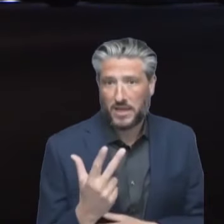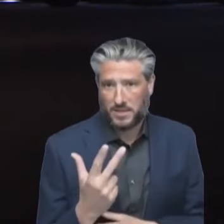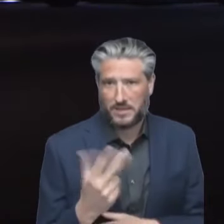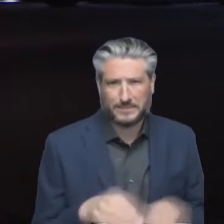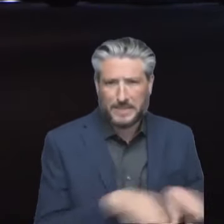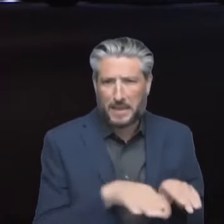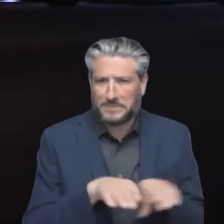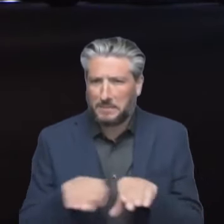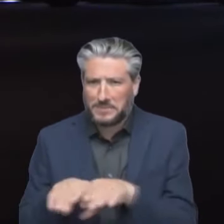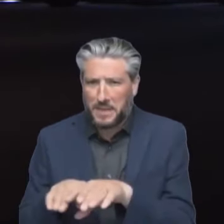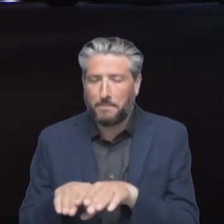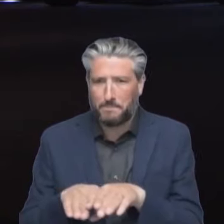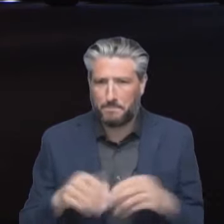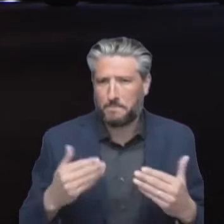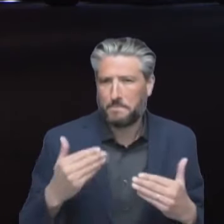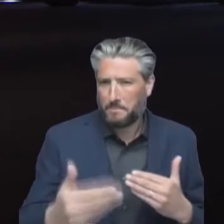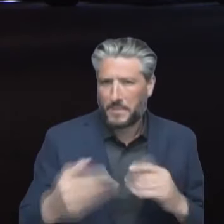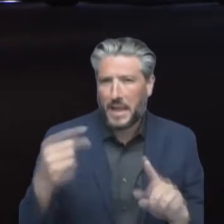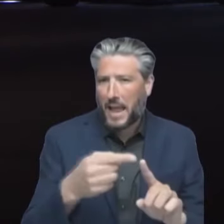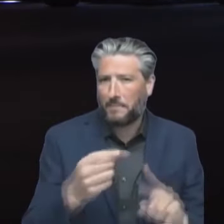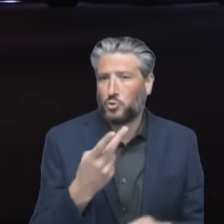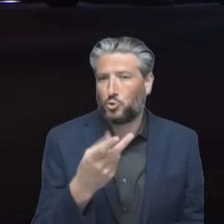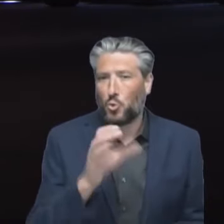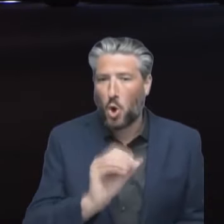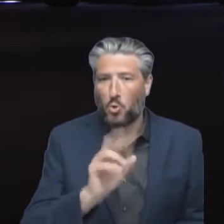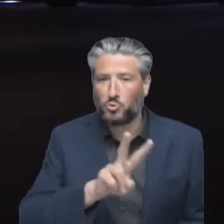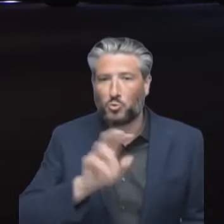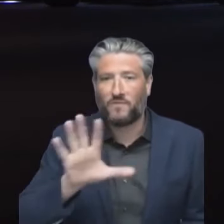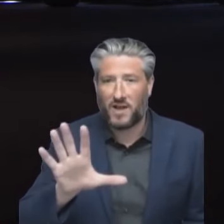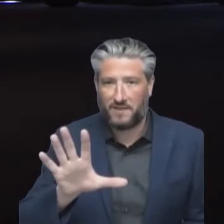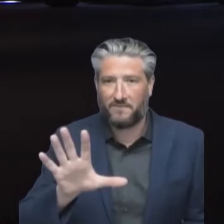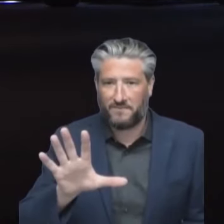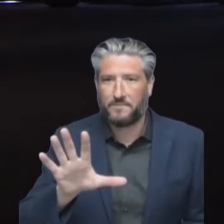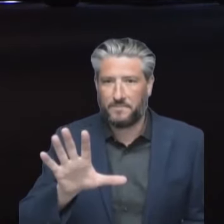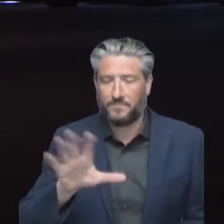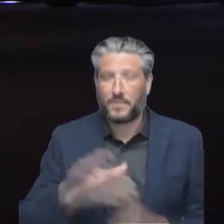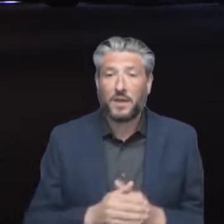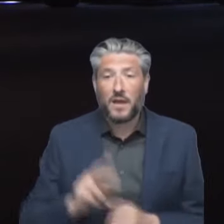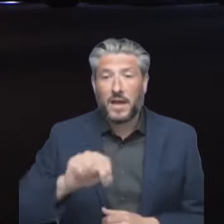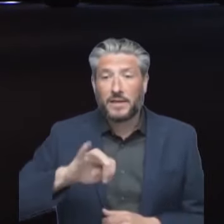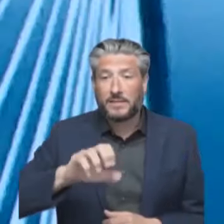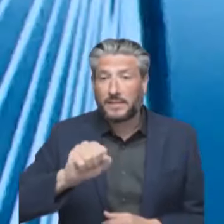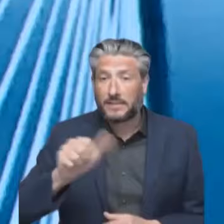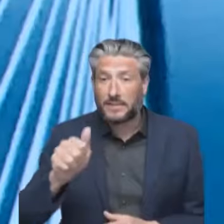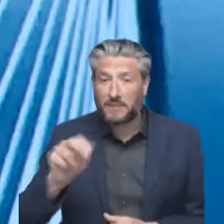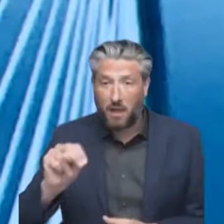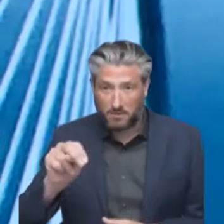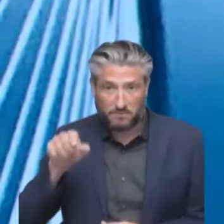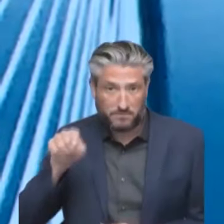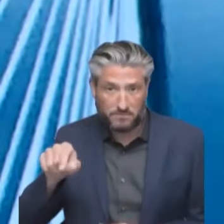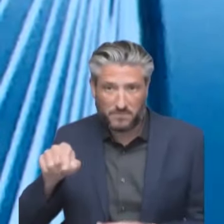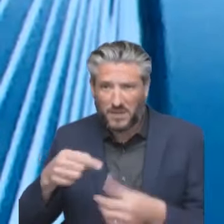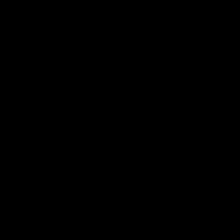have continuity when, for example, the management of a portfolio of Nissan assets is, by RCI is renewed, or